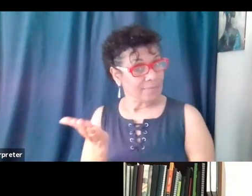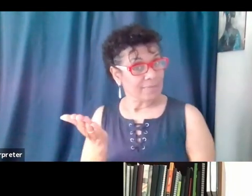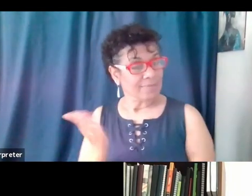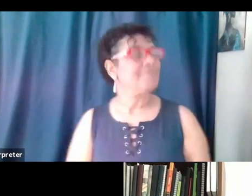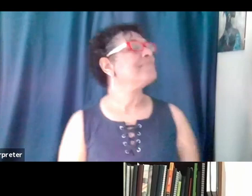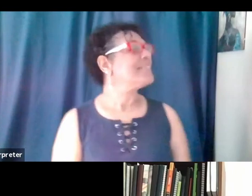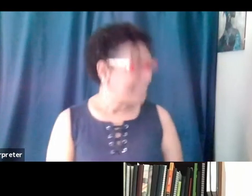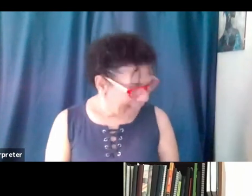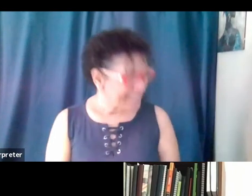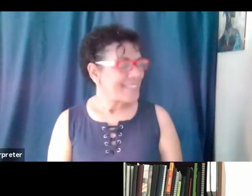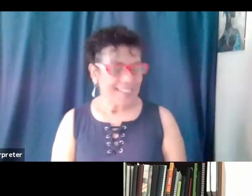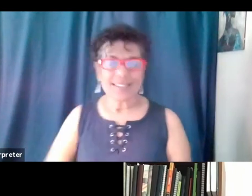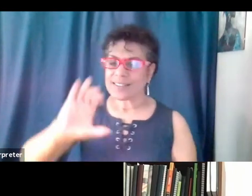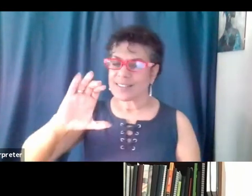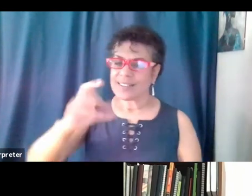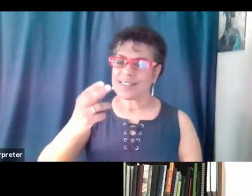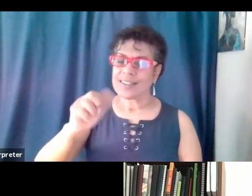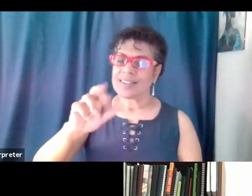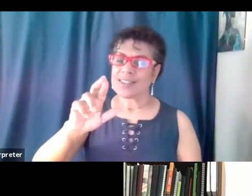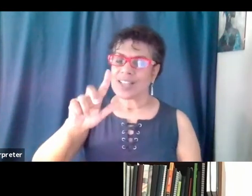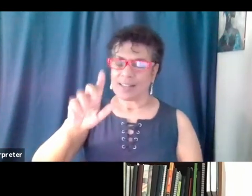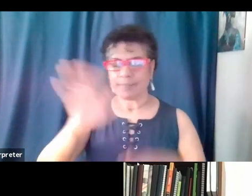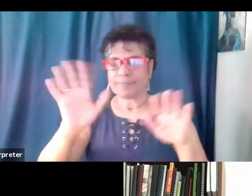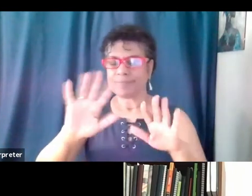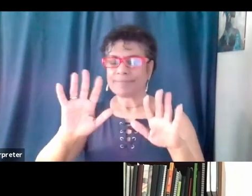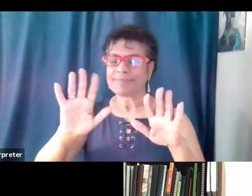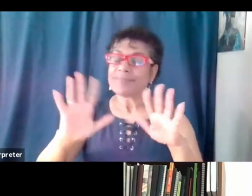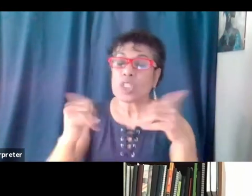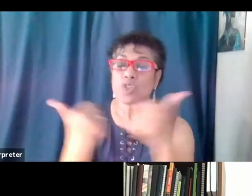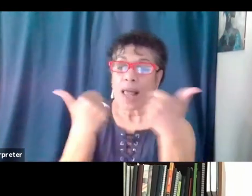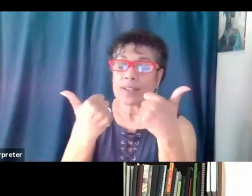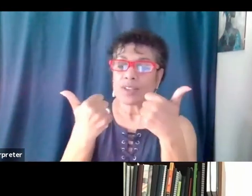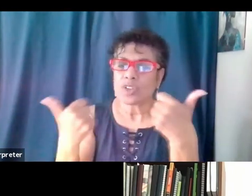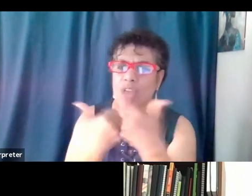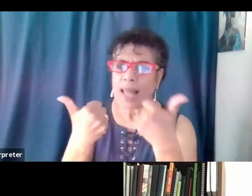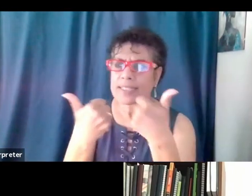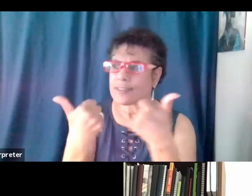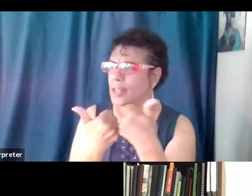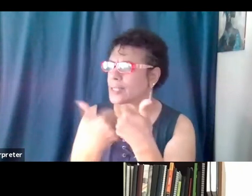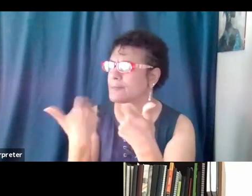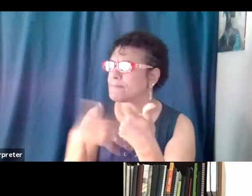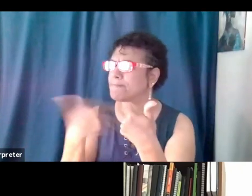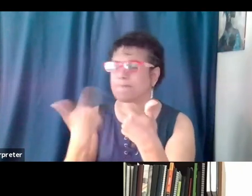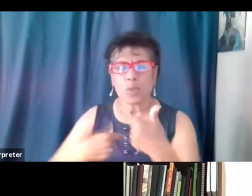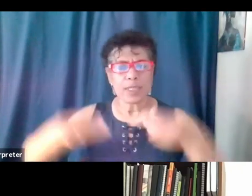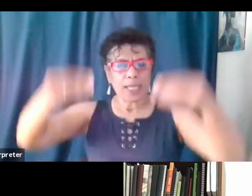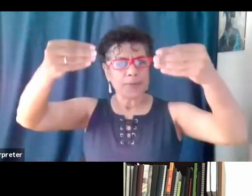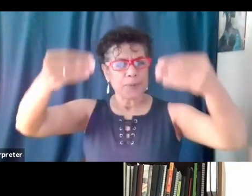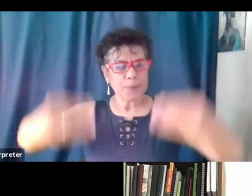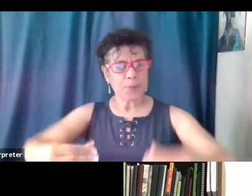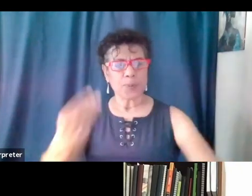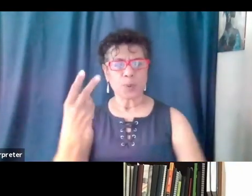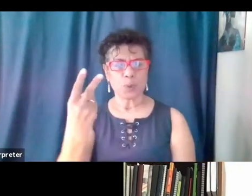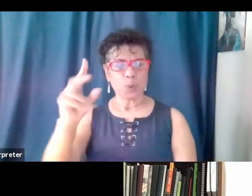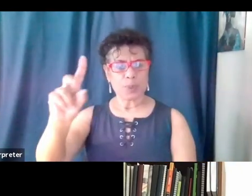So the challenge is just that. How do we reach through this virtual screen to engage people in